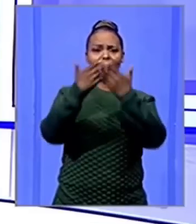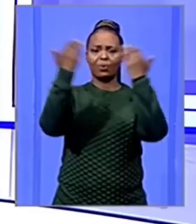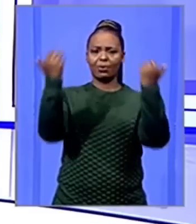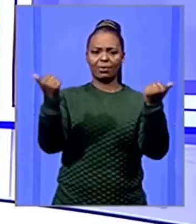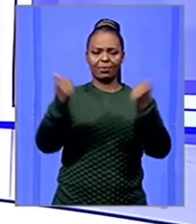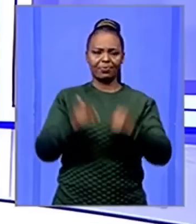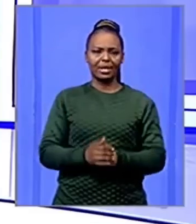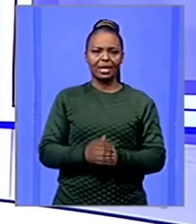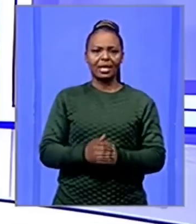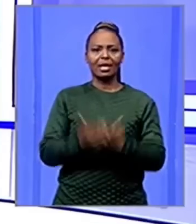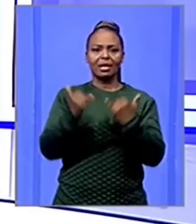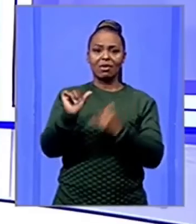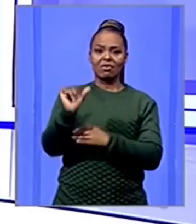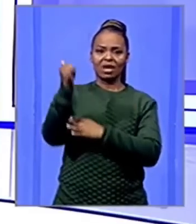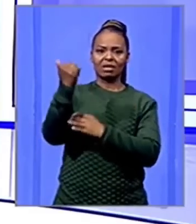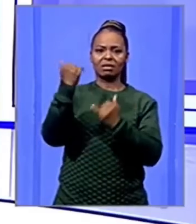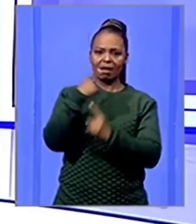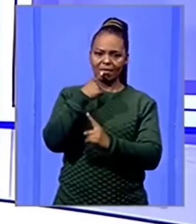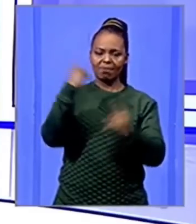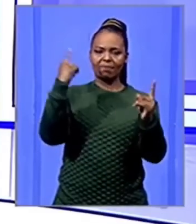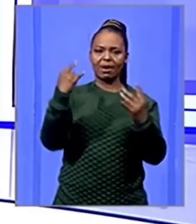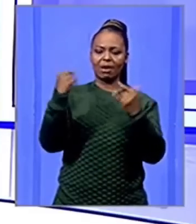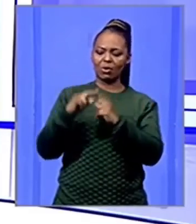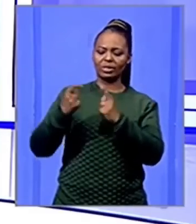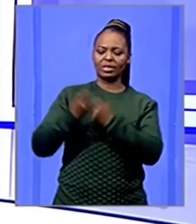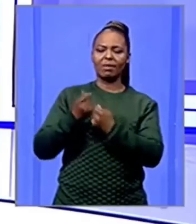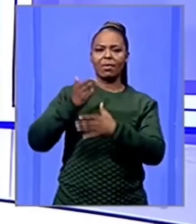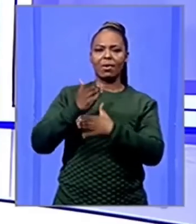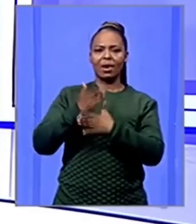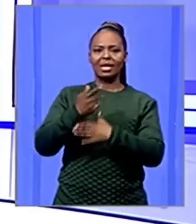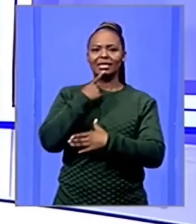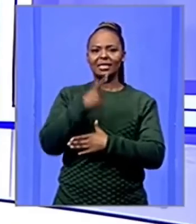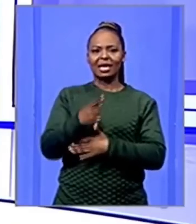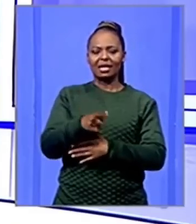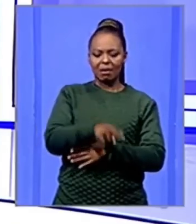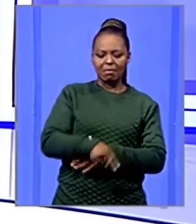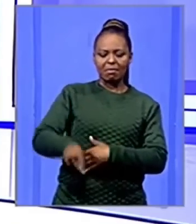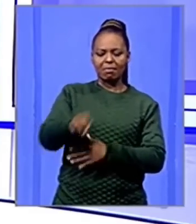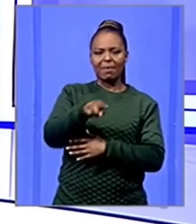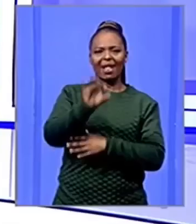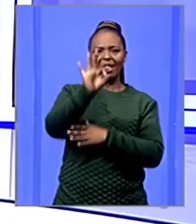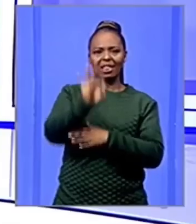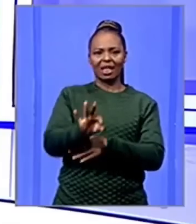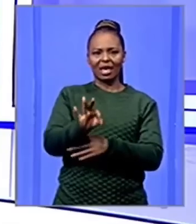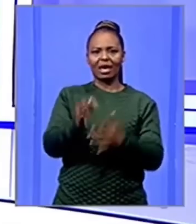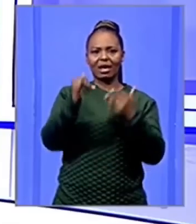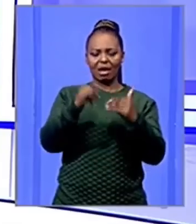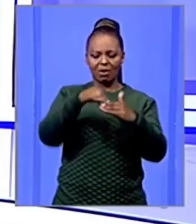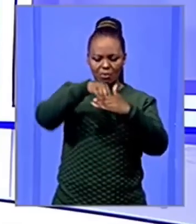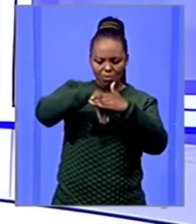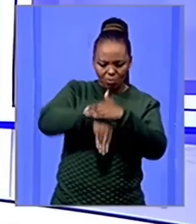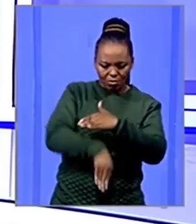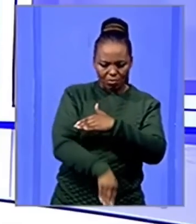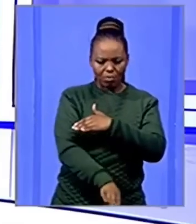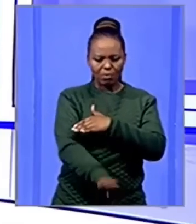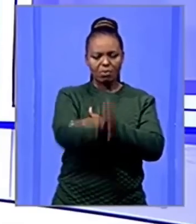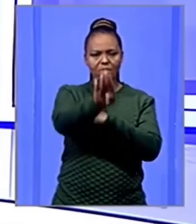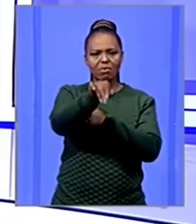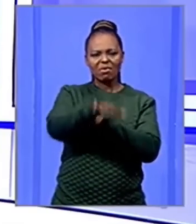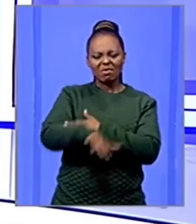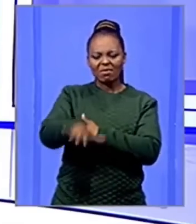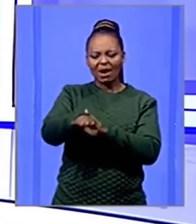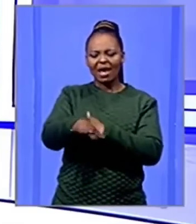ntlha e golotsweng ke lefapha la badiri go laganya thunyo e le mesima e le meraro e dirisiwang go ya kwa tlase ga lefatshe.